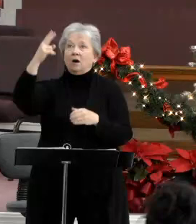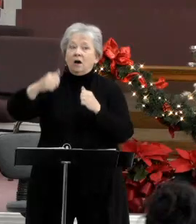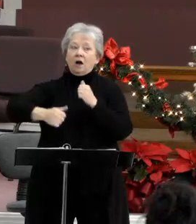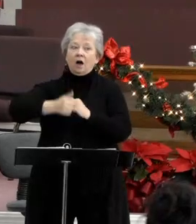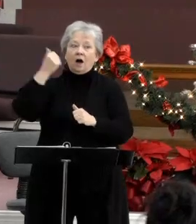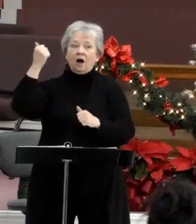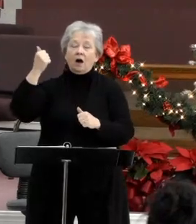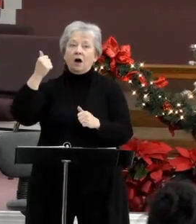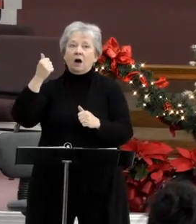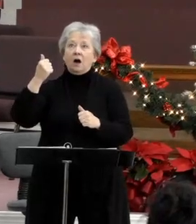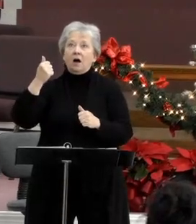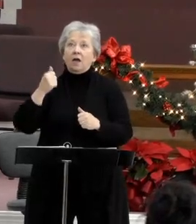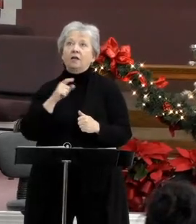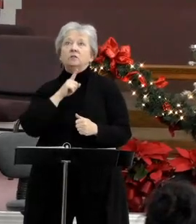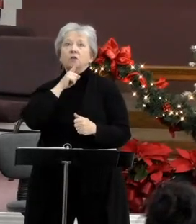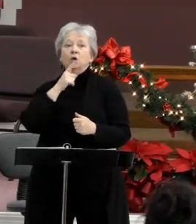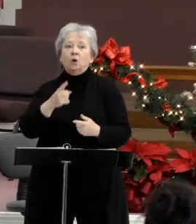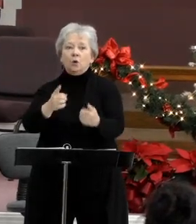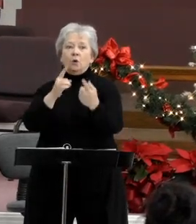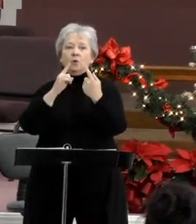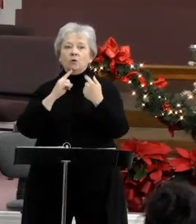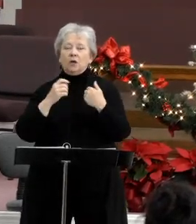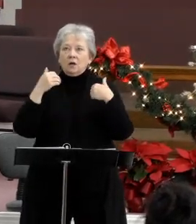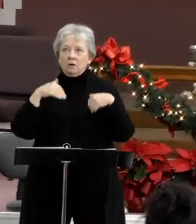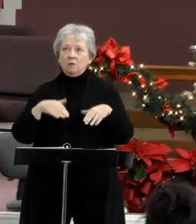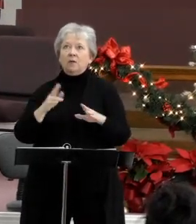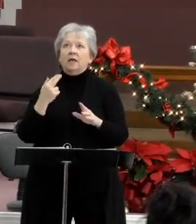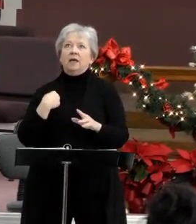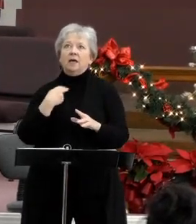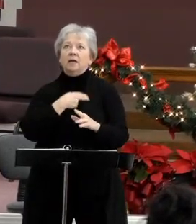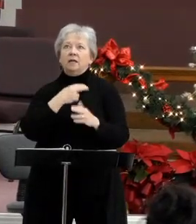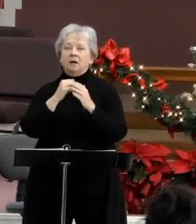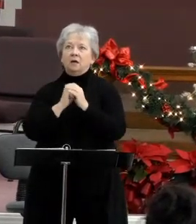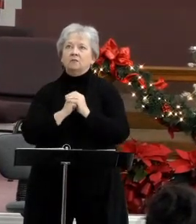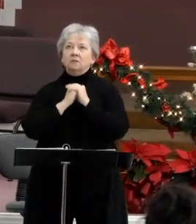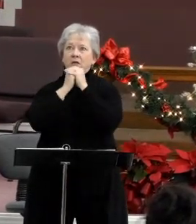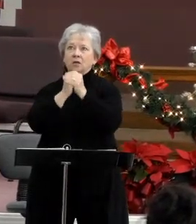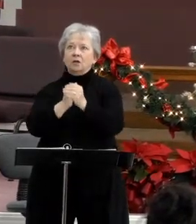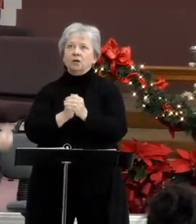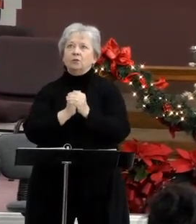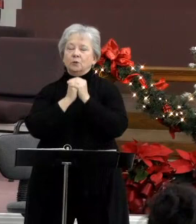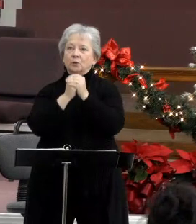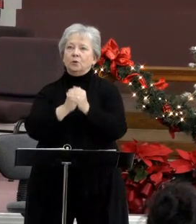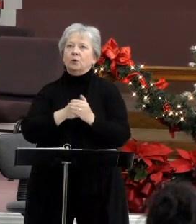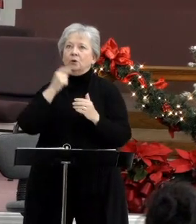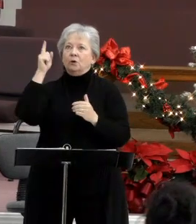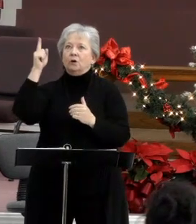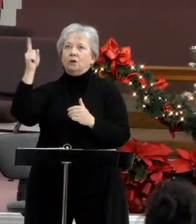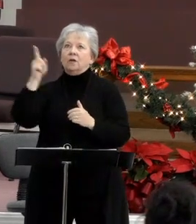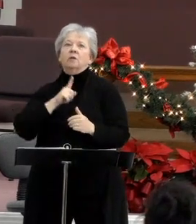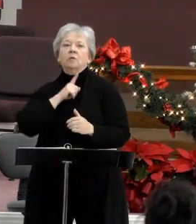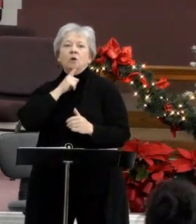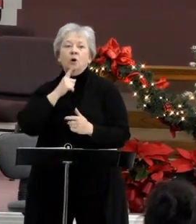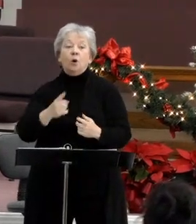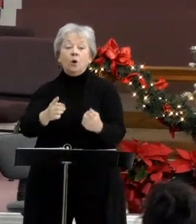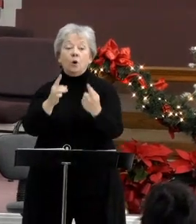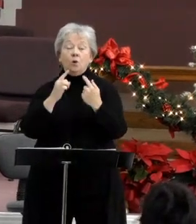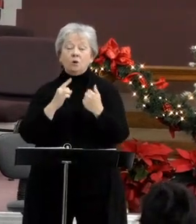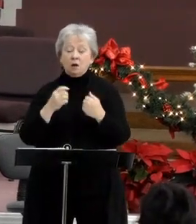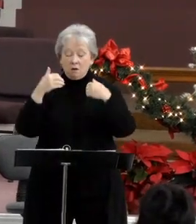the highest. Oh, come, let us adore him.